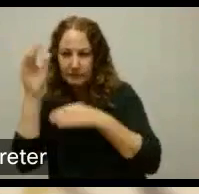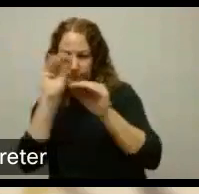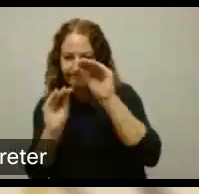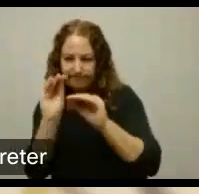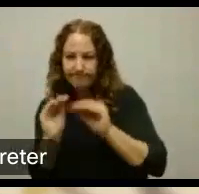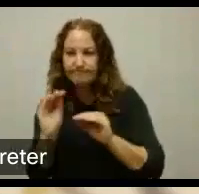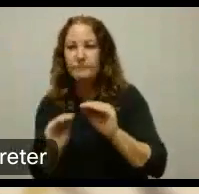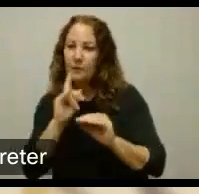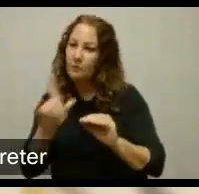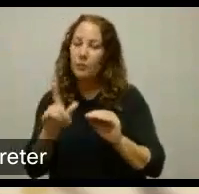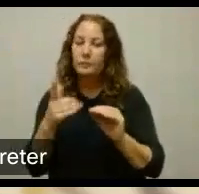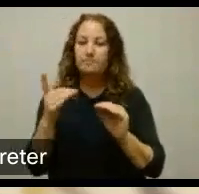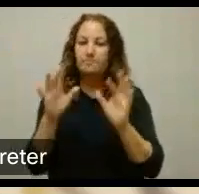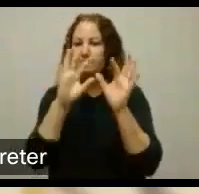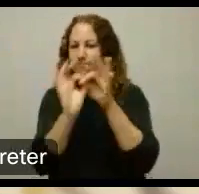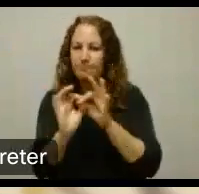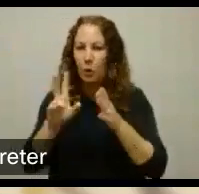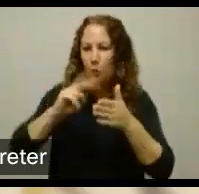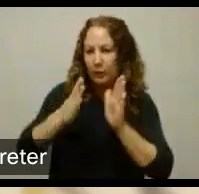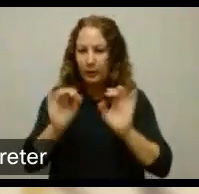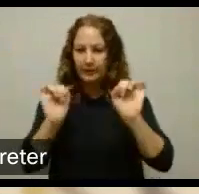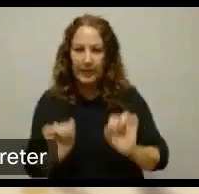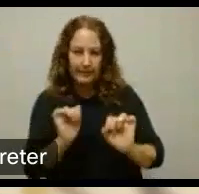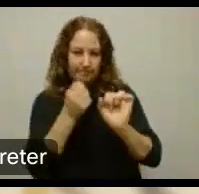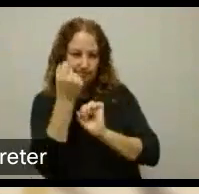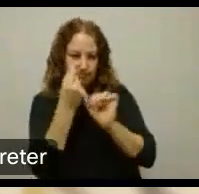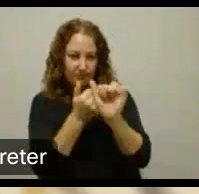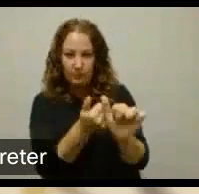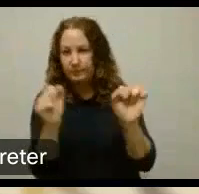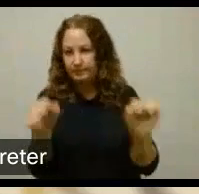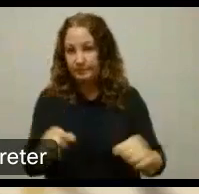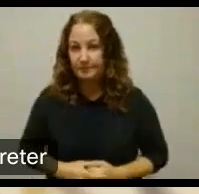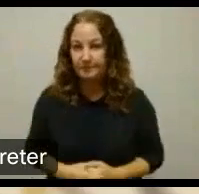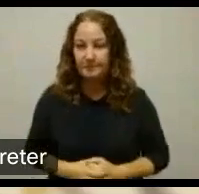for that so that your reader finds it easy to follow.